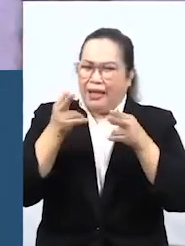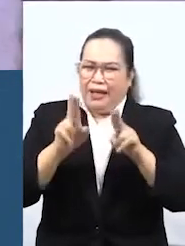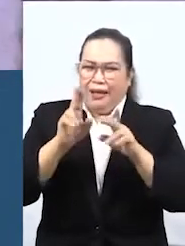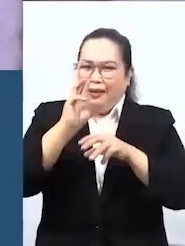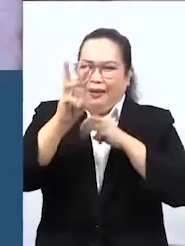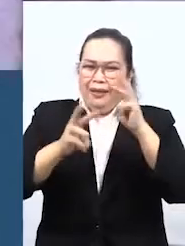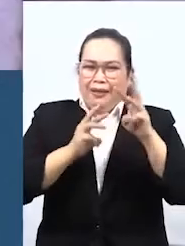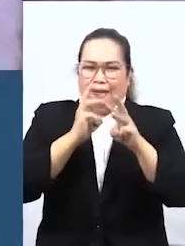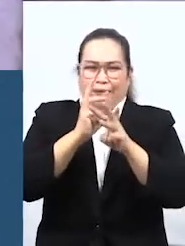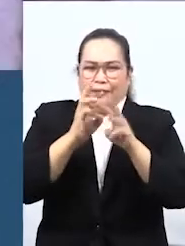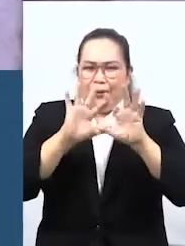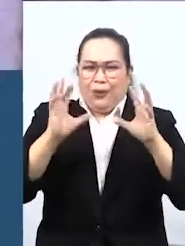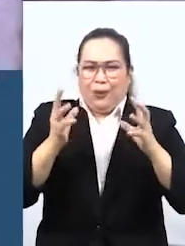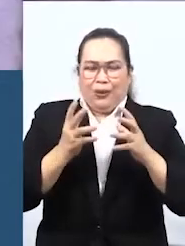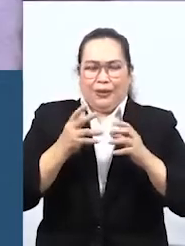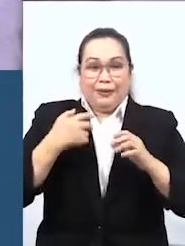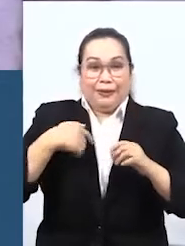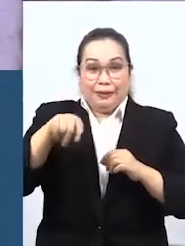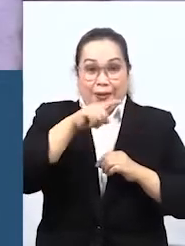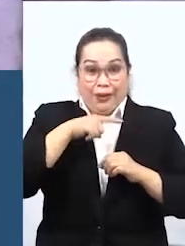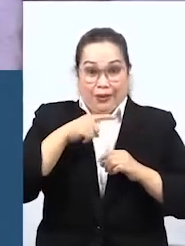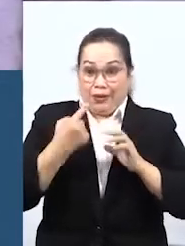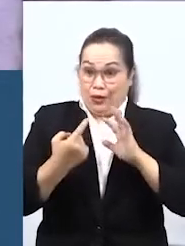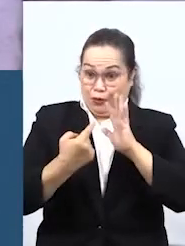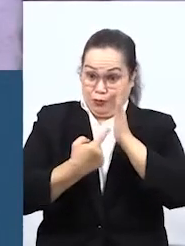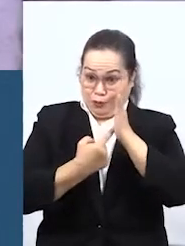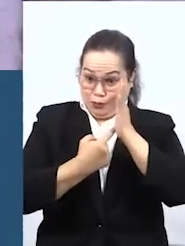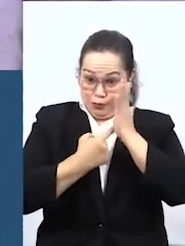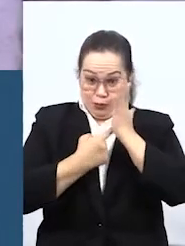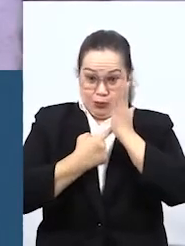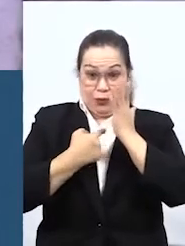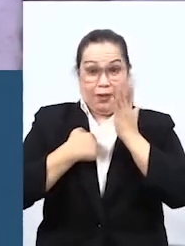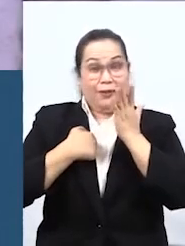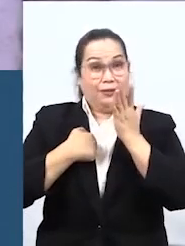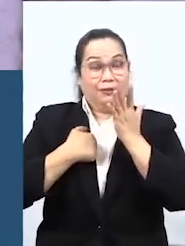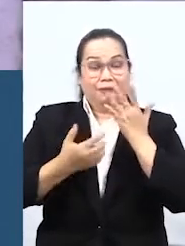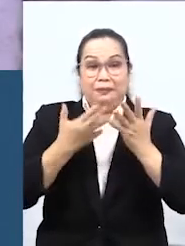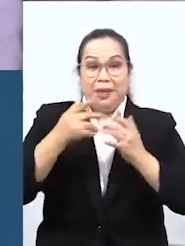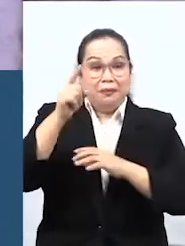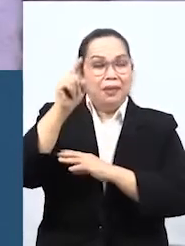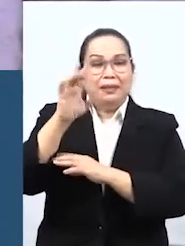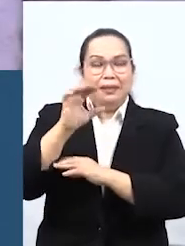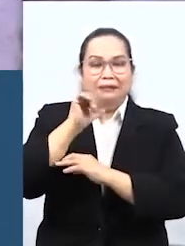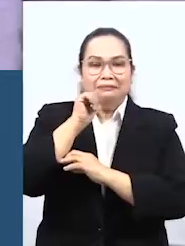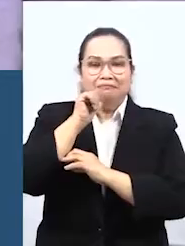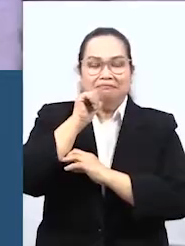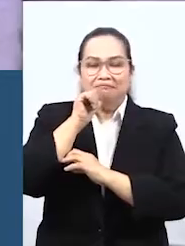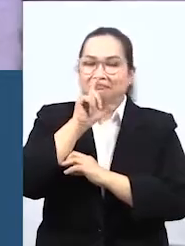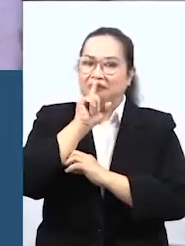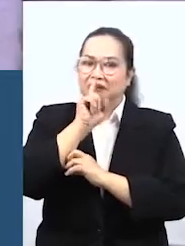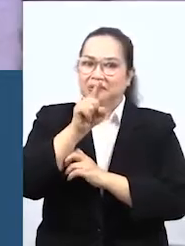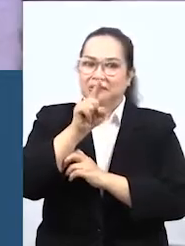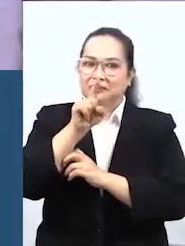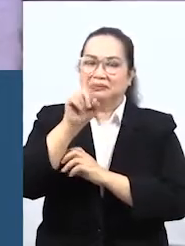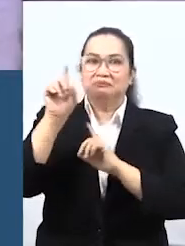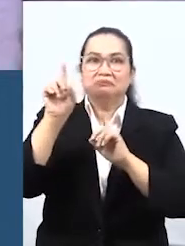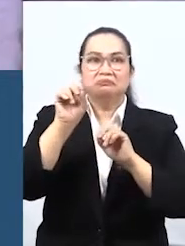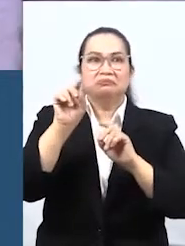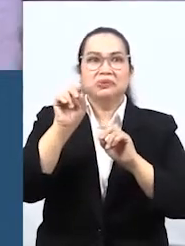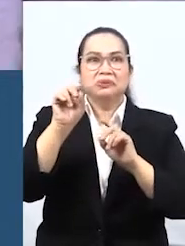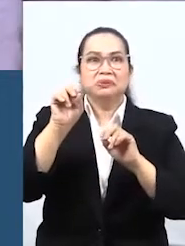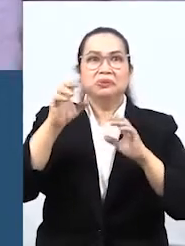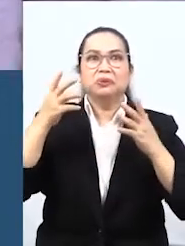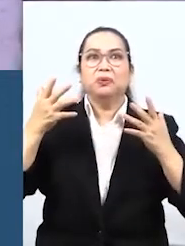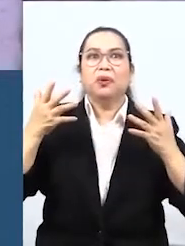in the world as it appears to us maybe God is not doing anything at